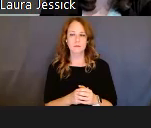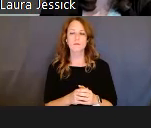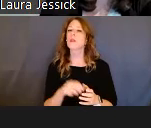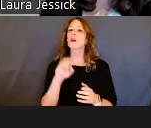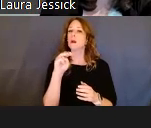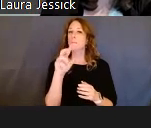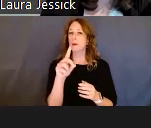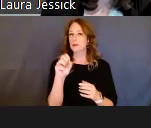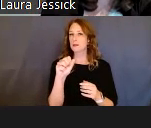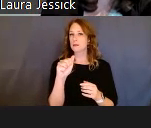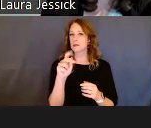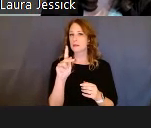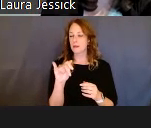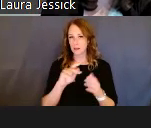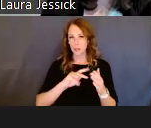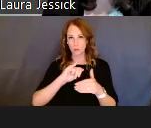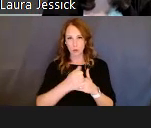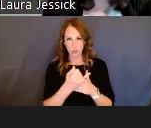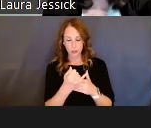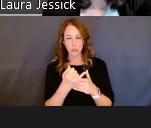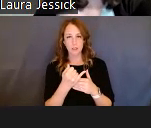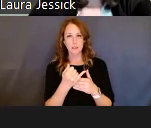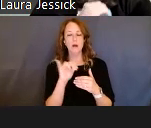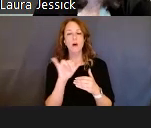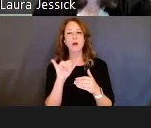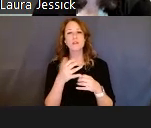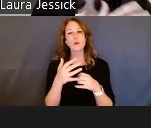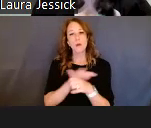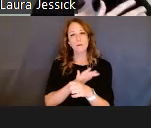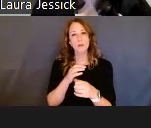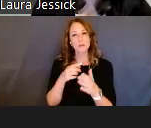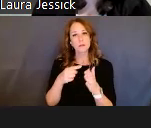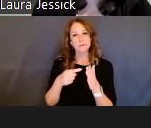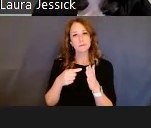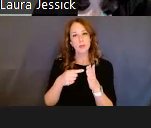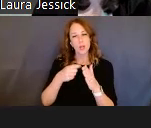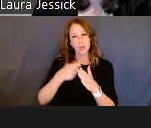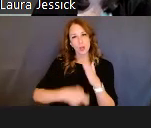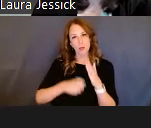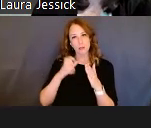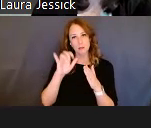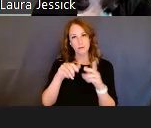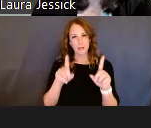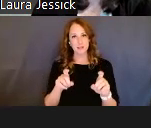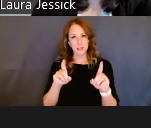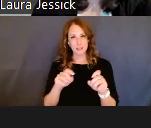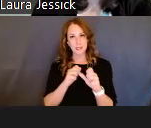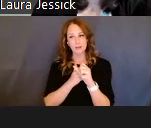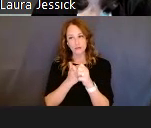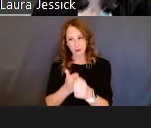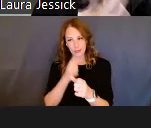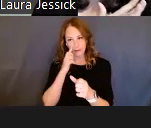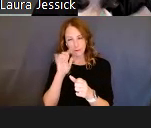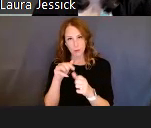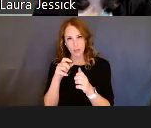Maryland SAKI project also covers the testing of these kits and the tracking of these kits. So this